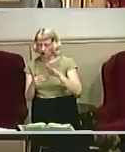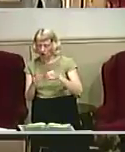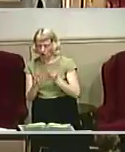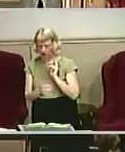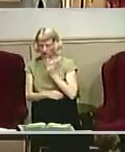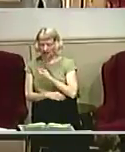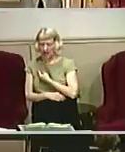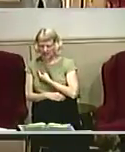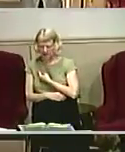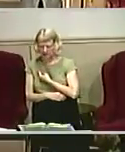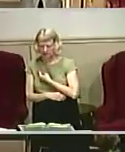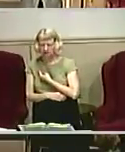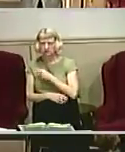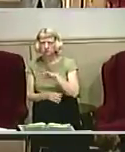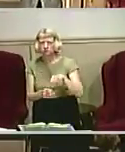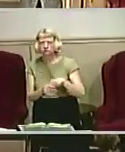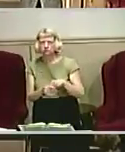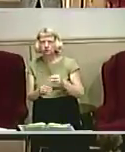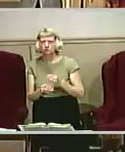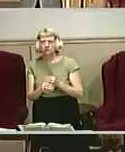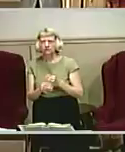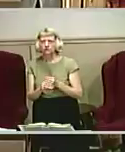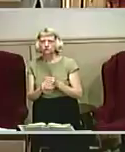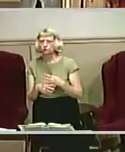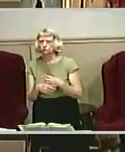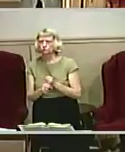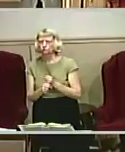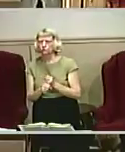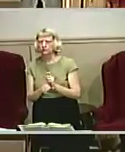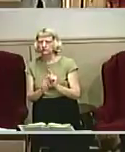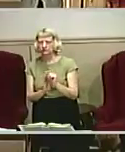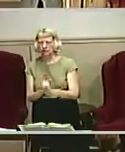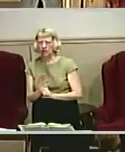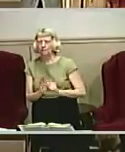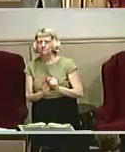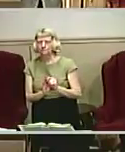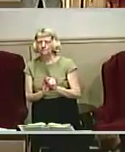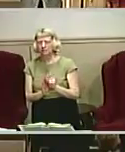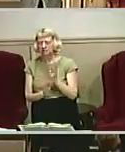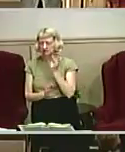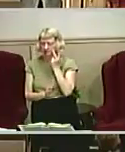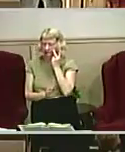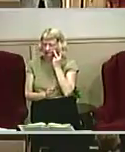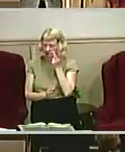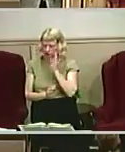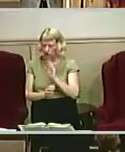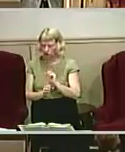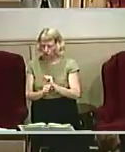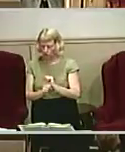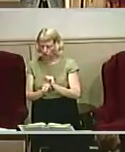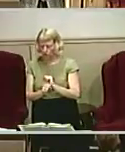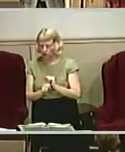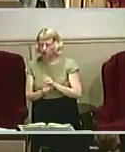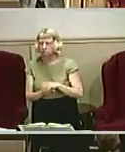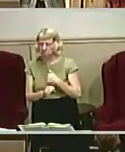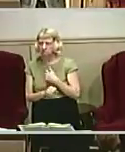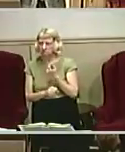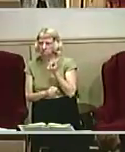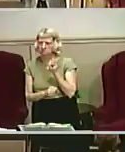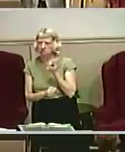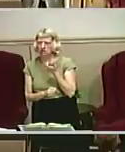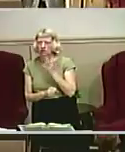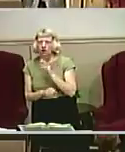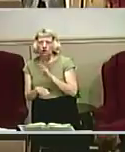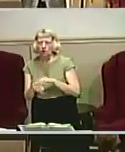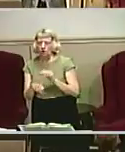us could go into missions at least for a little bit of time and see how God will work if you're following. And I understand this, if God